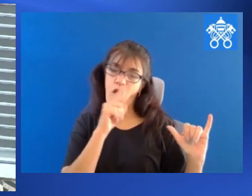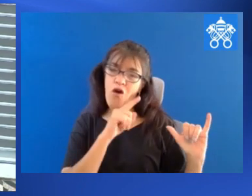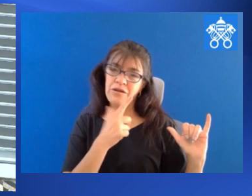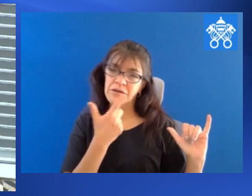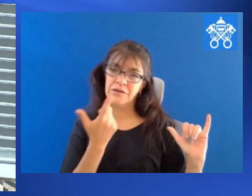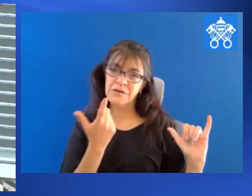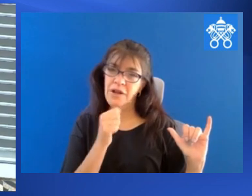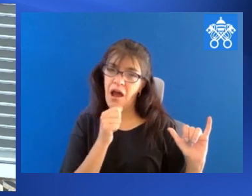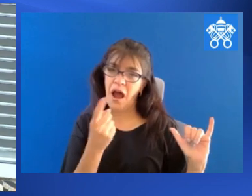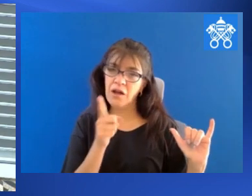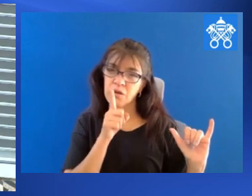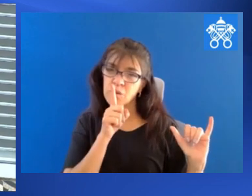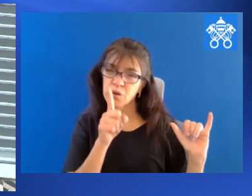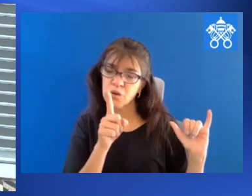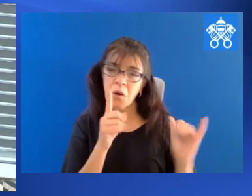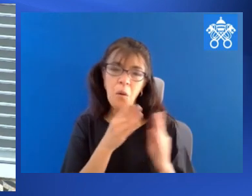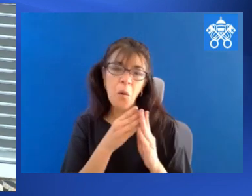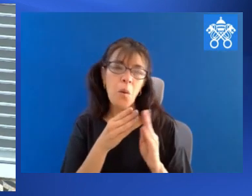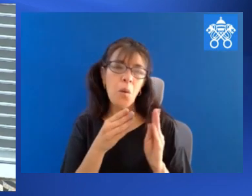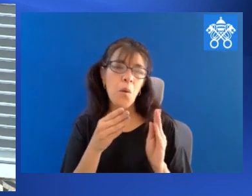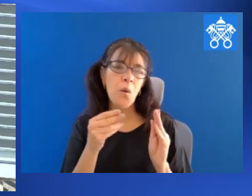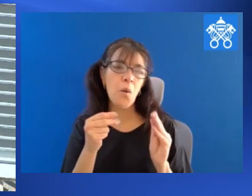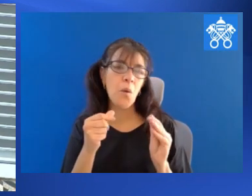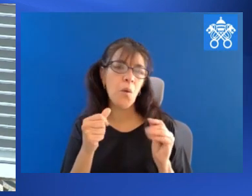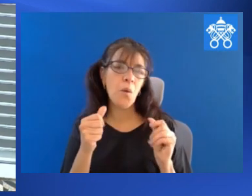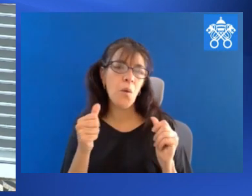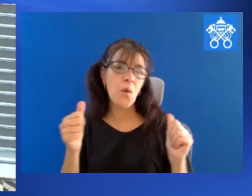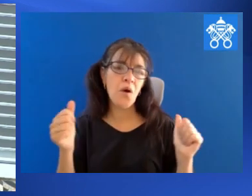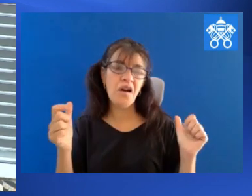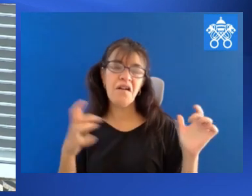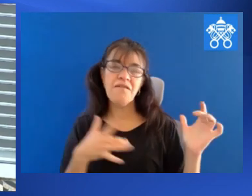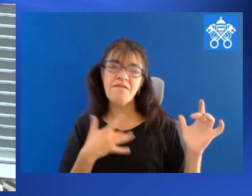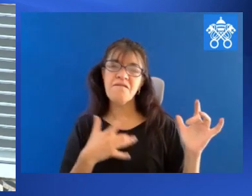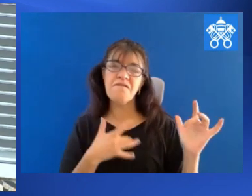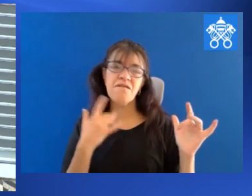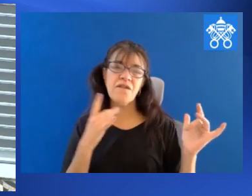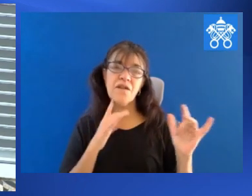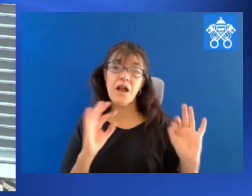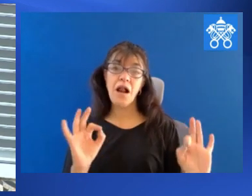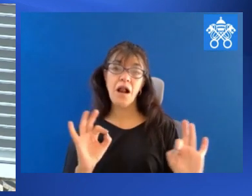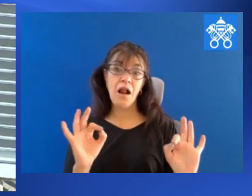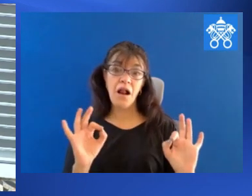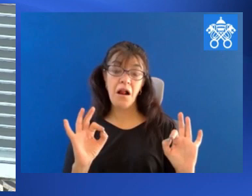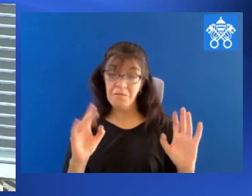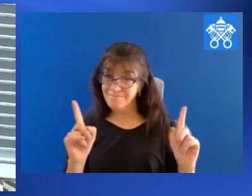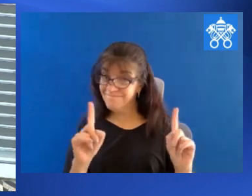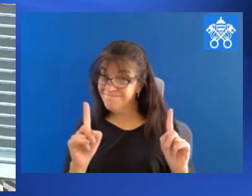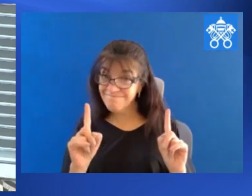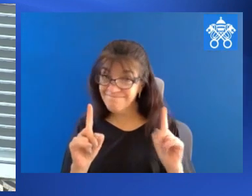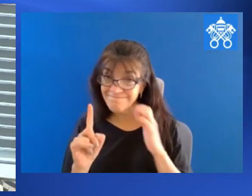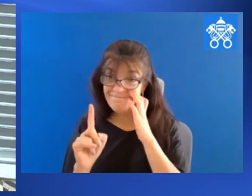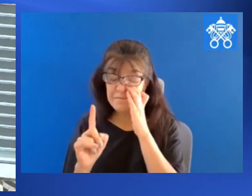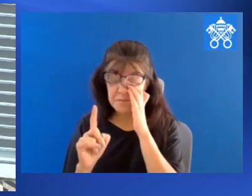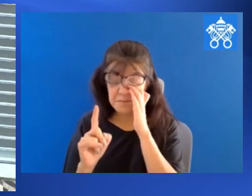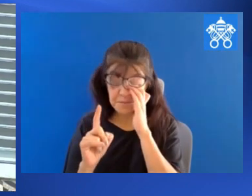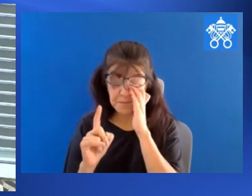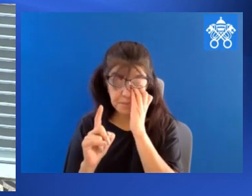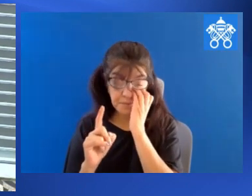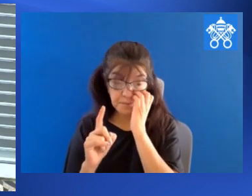artificial, something that would dissolve into the fog of passing sentiment. On the